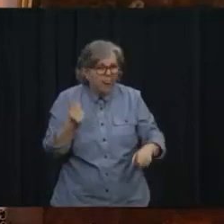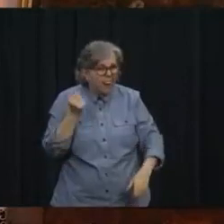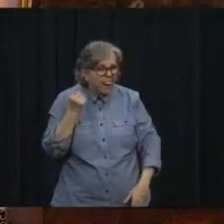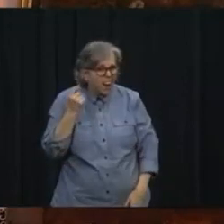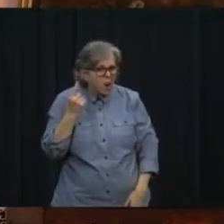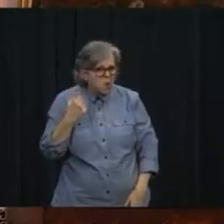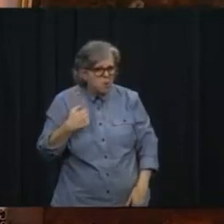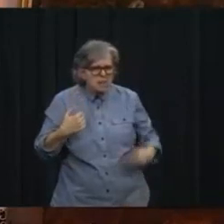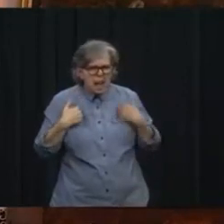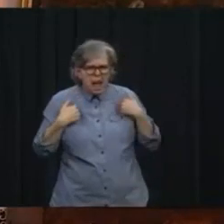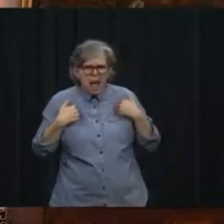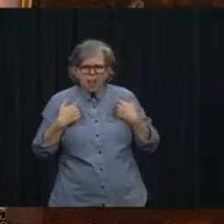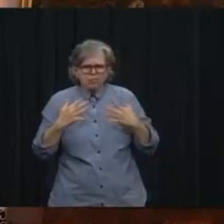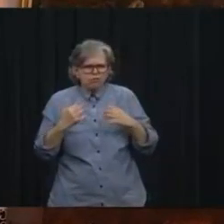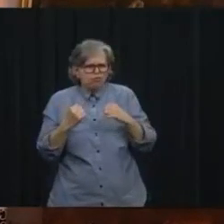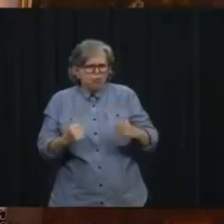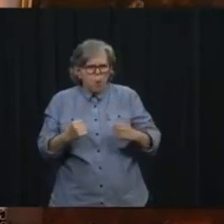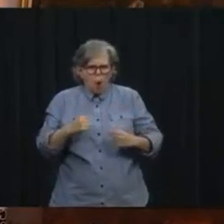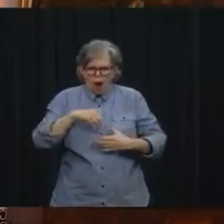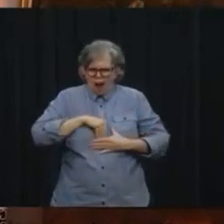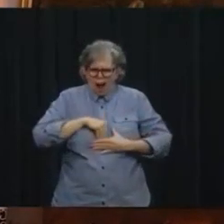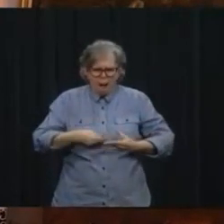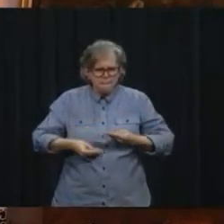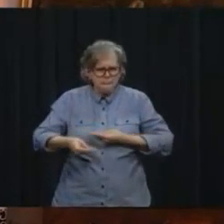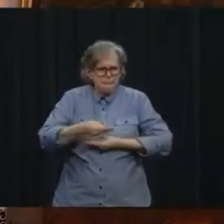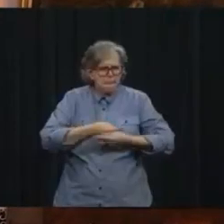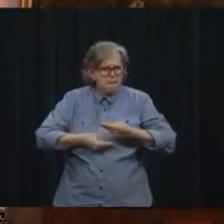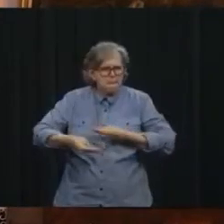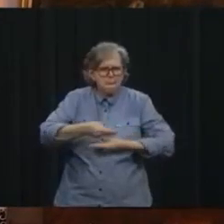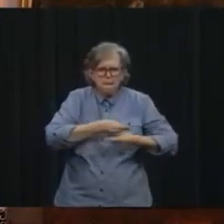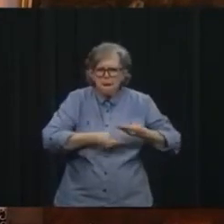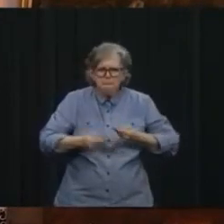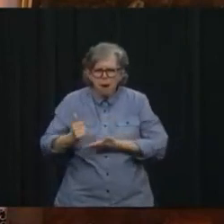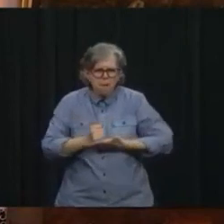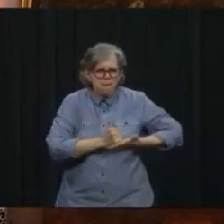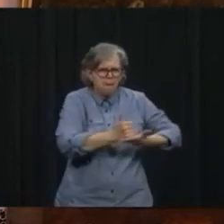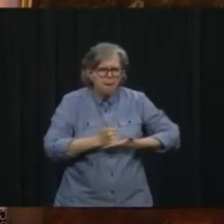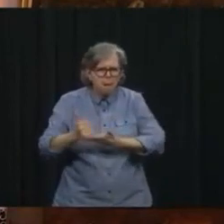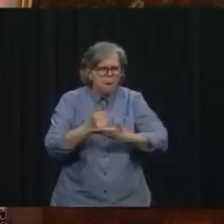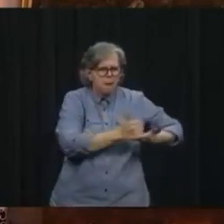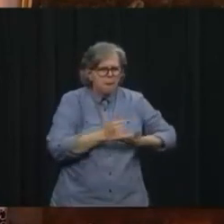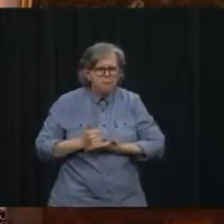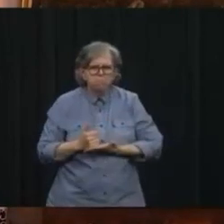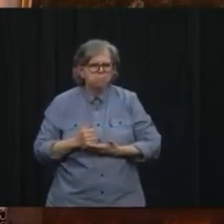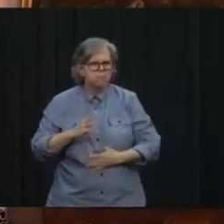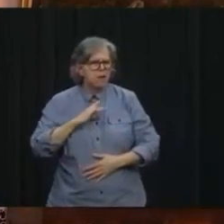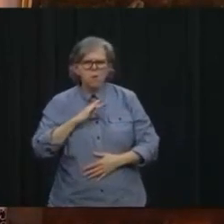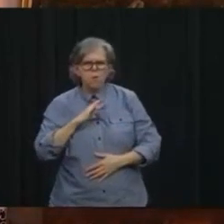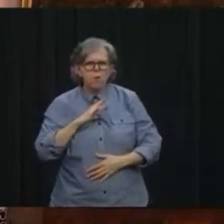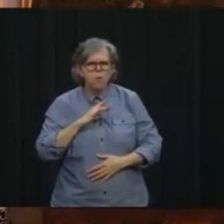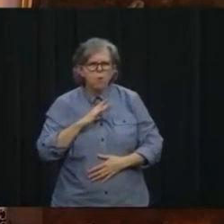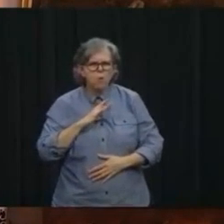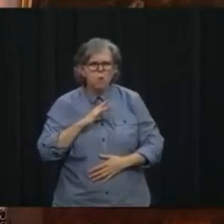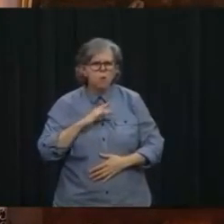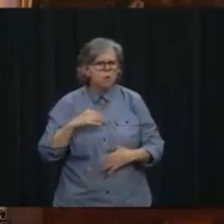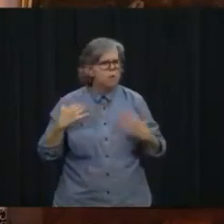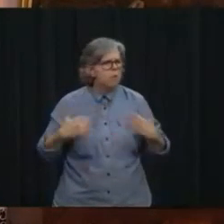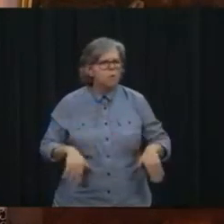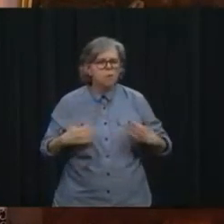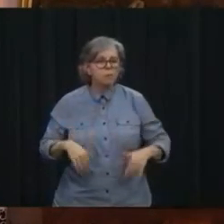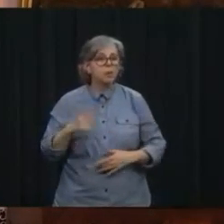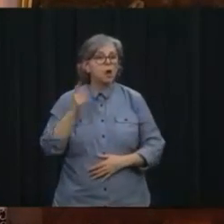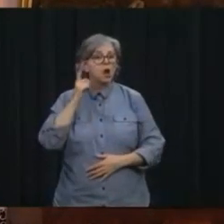rippling consequences, cascading effects. It has effects on people's health every time we have to make one of